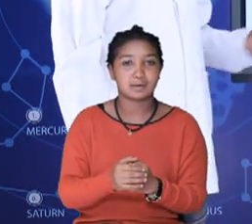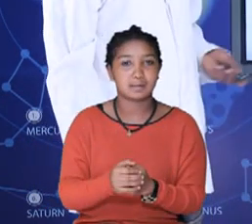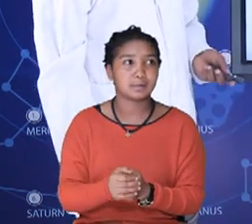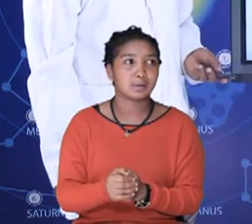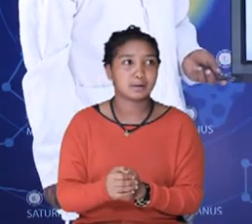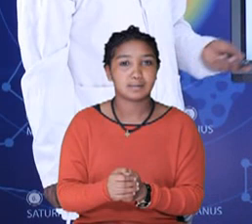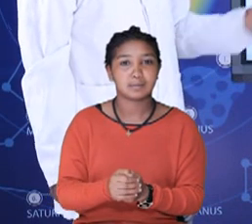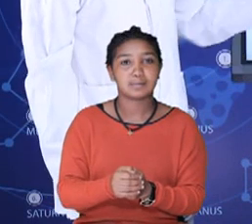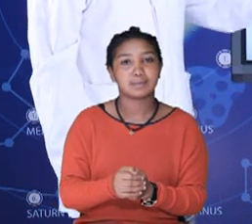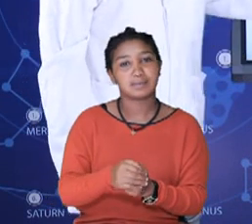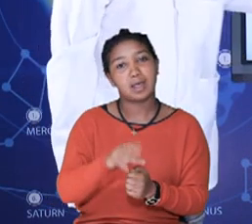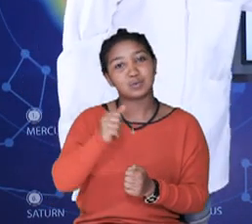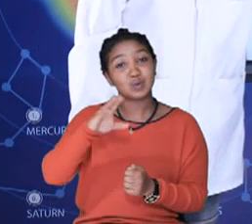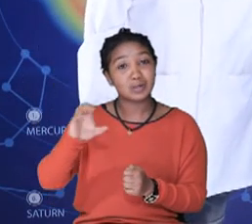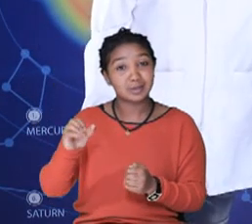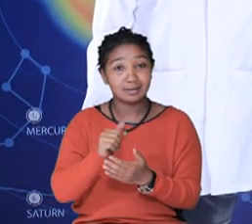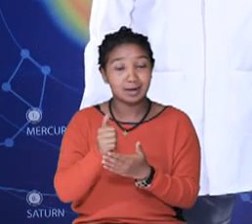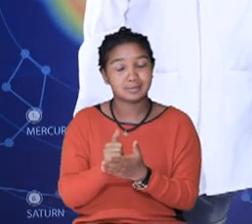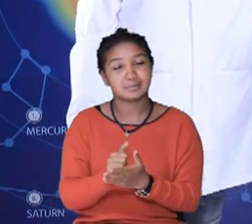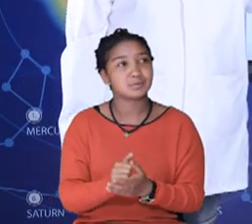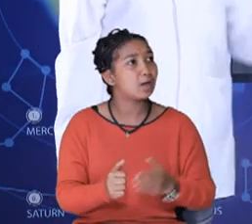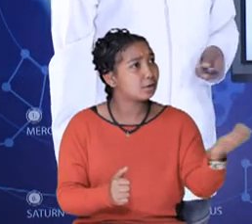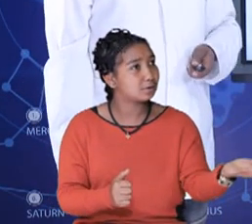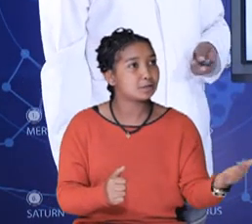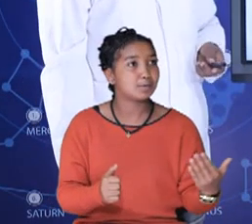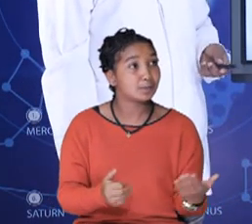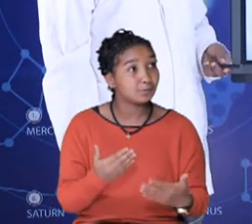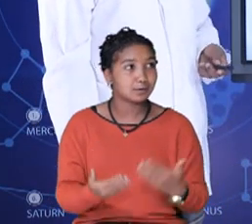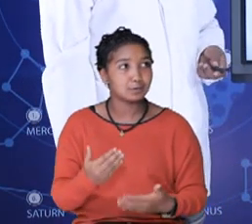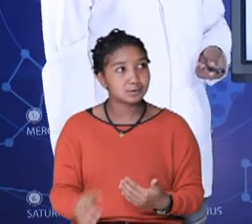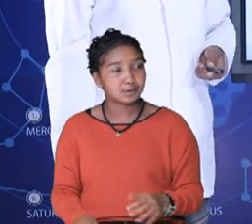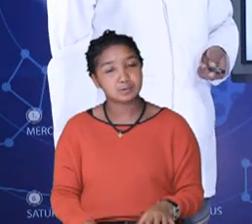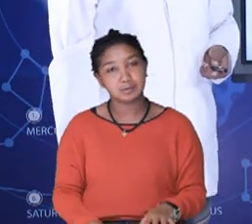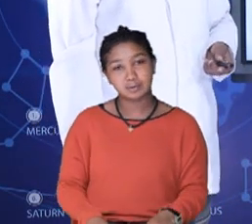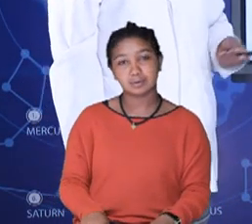absolute pressure? Absolute pressure is the actual pressure at a given point.